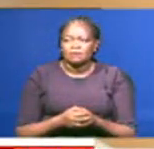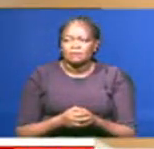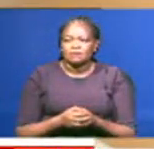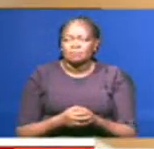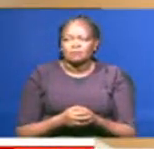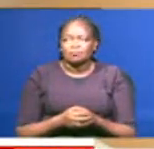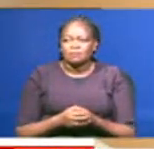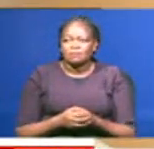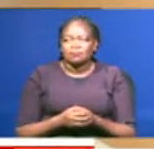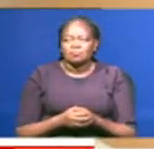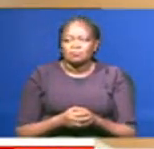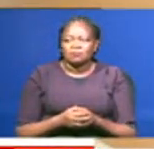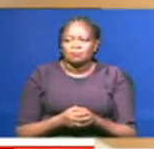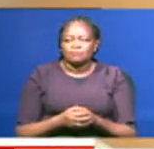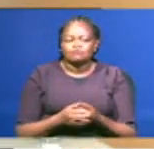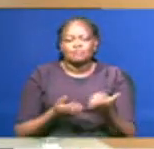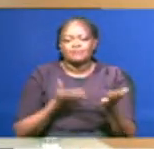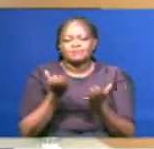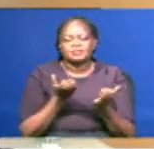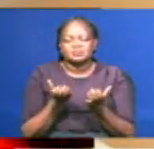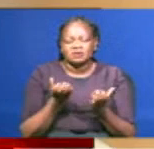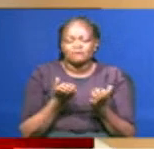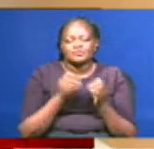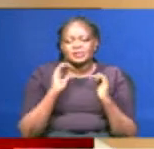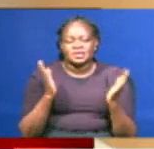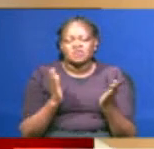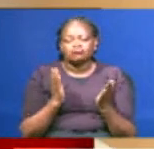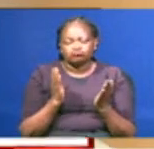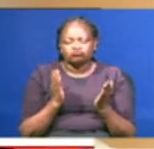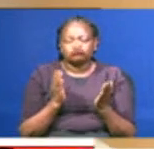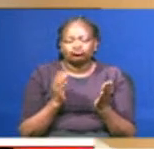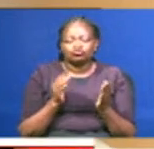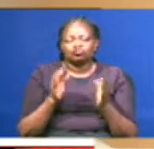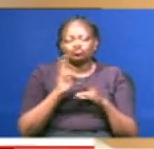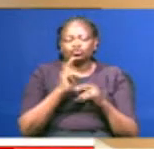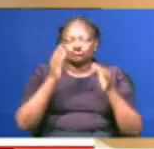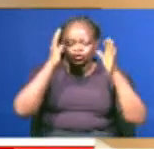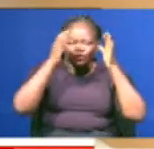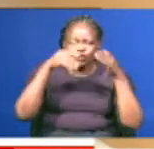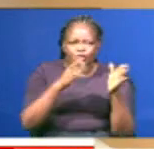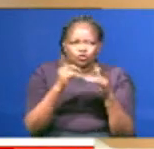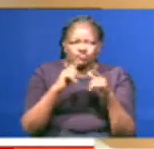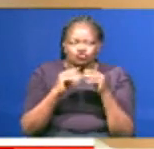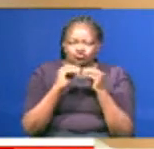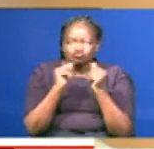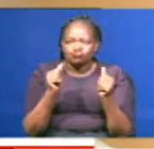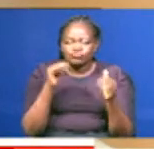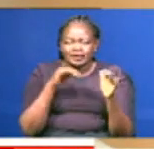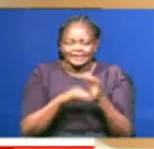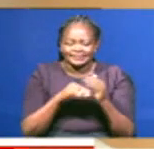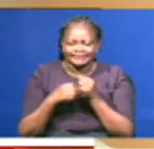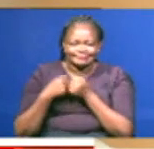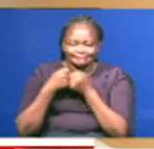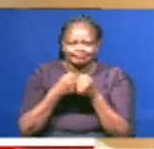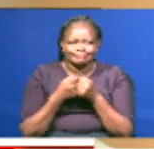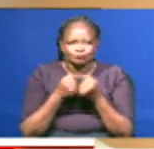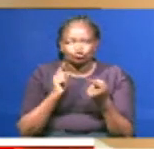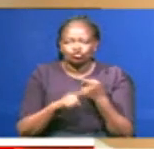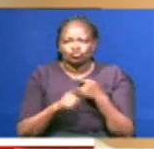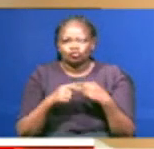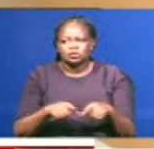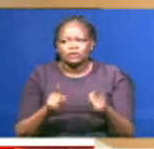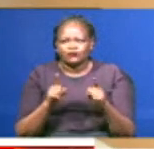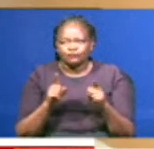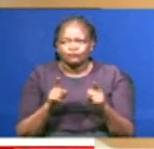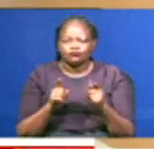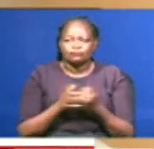Now, businesses have been urged to use innovative models to overcome accessibility challenges to serve rural